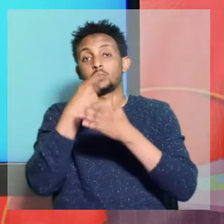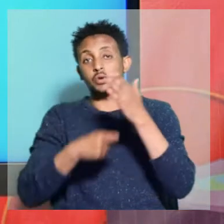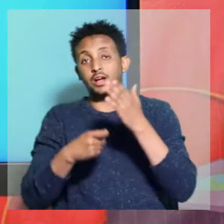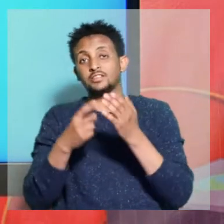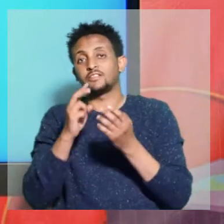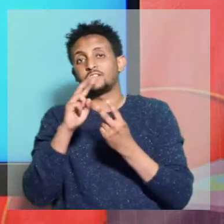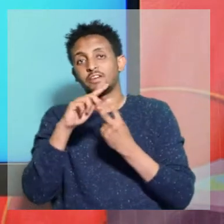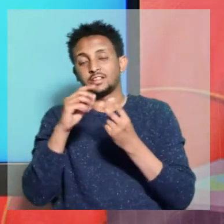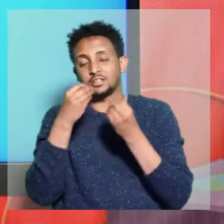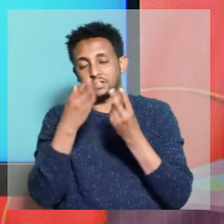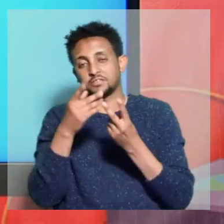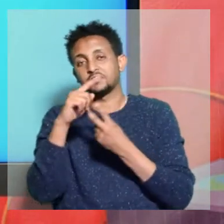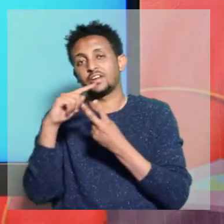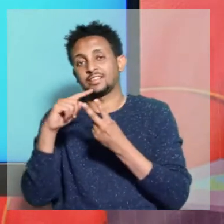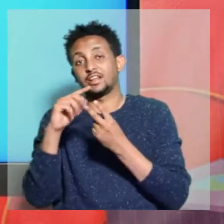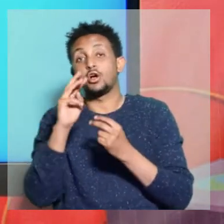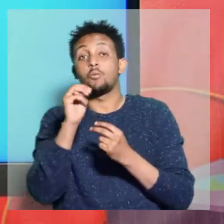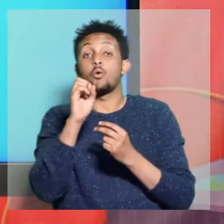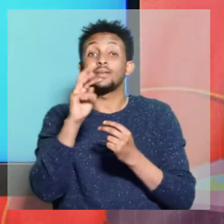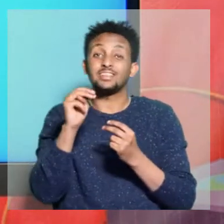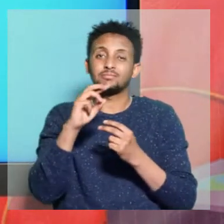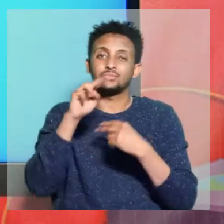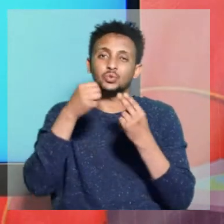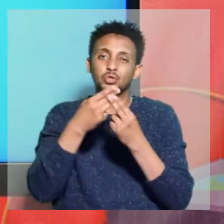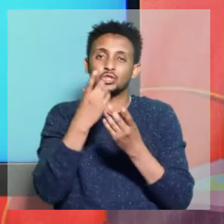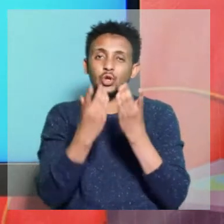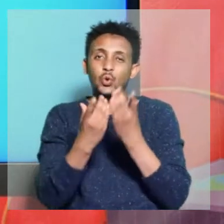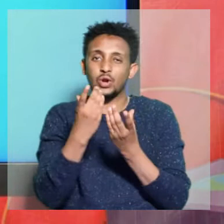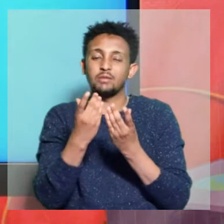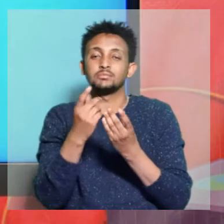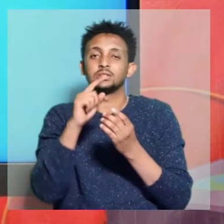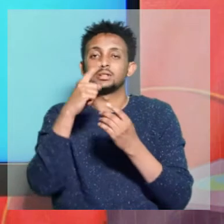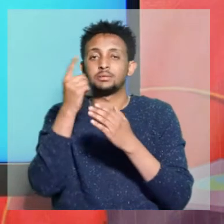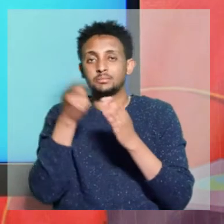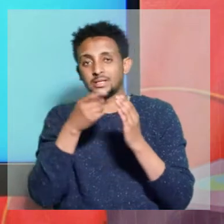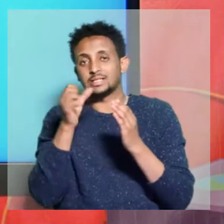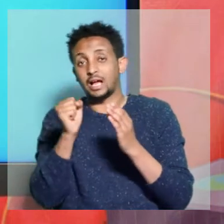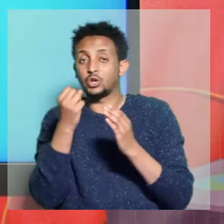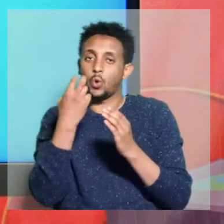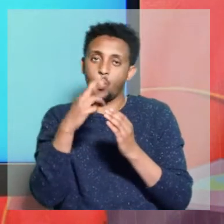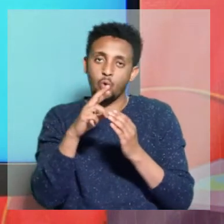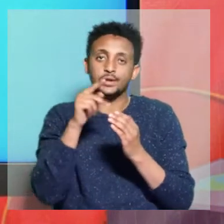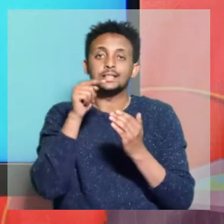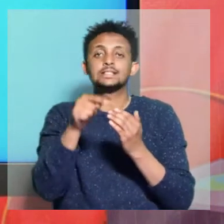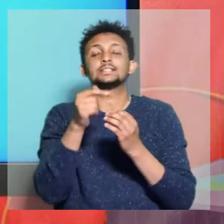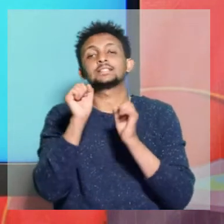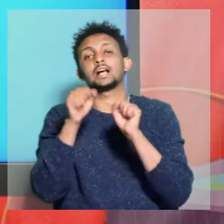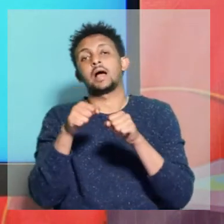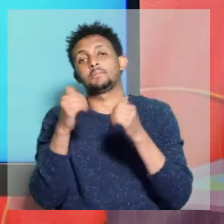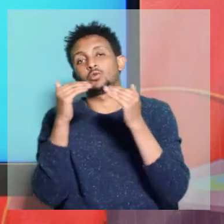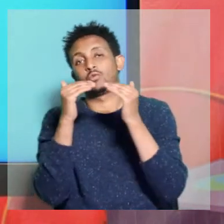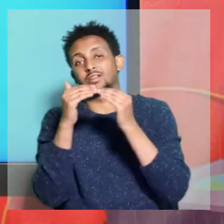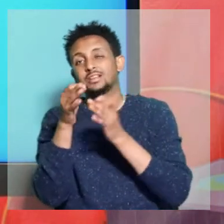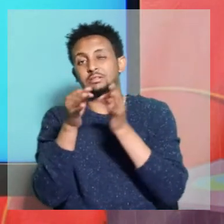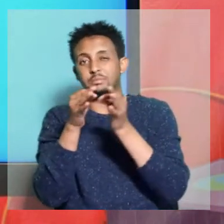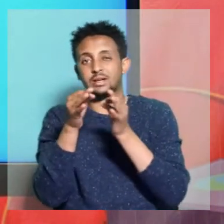vector gives us vector. Momentum has a unit kilogram meter per second, or it can be equivalently